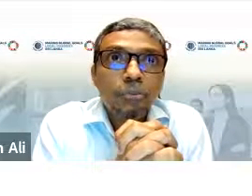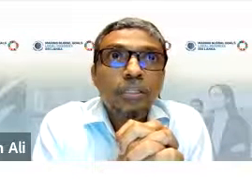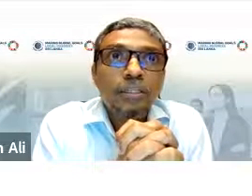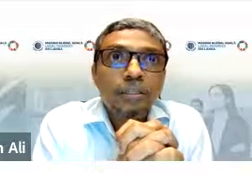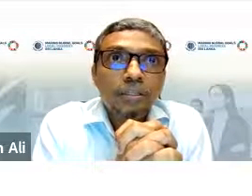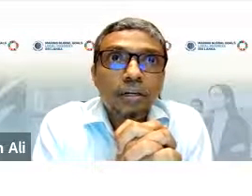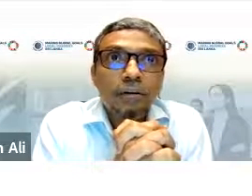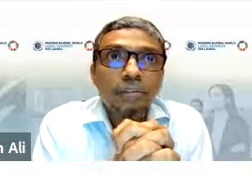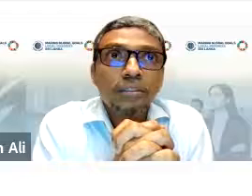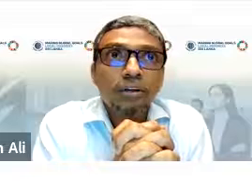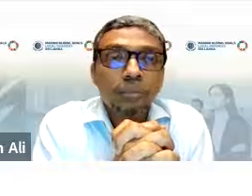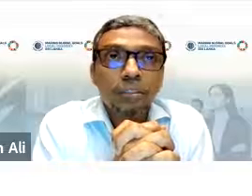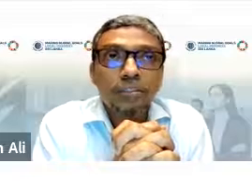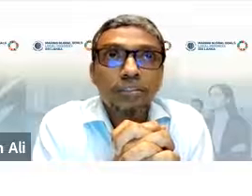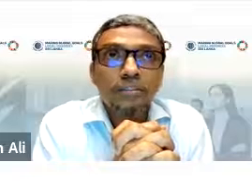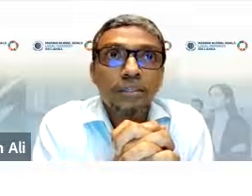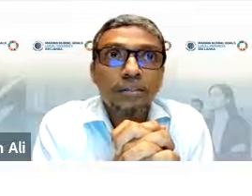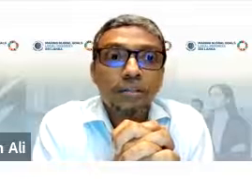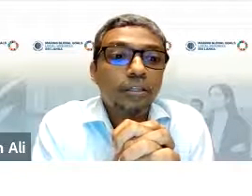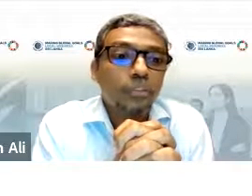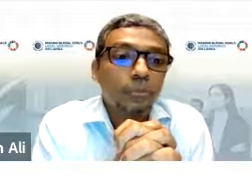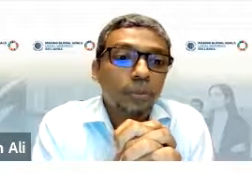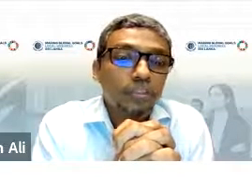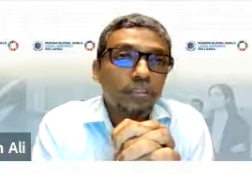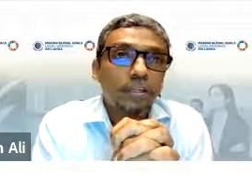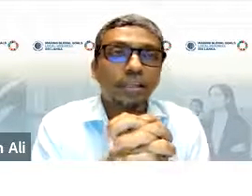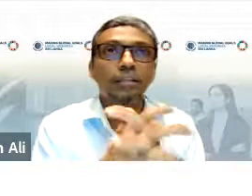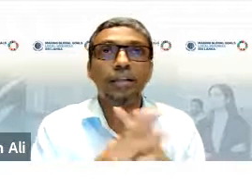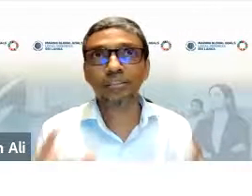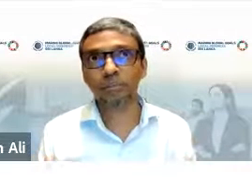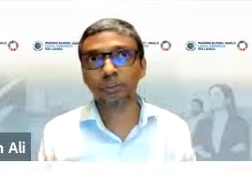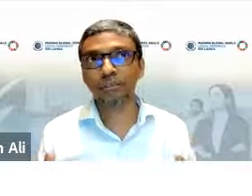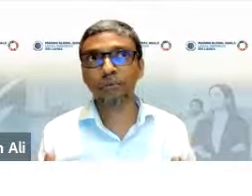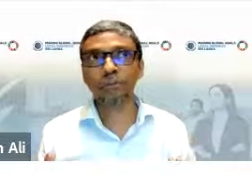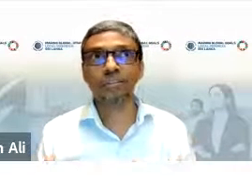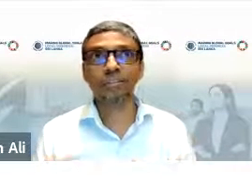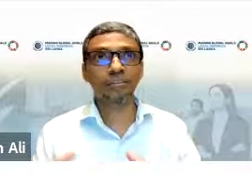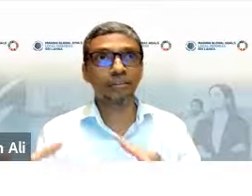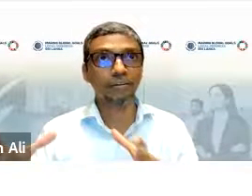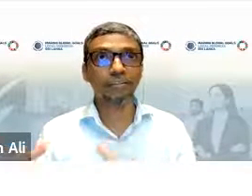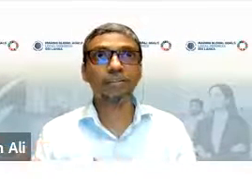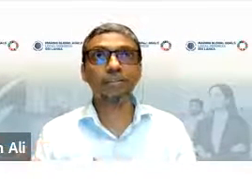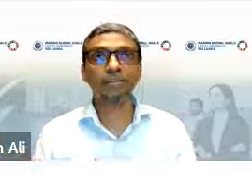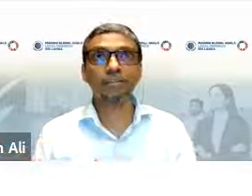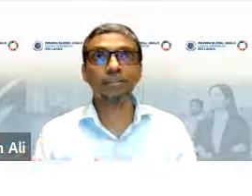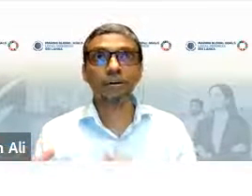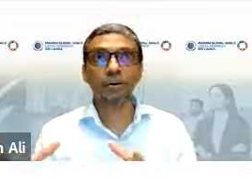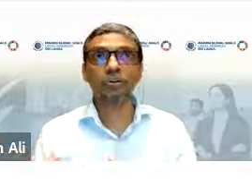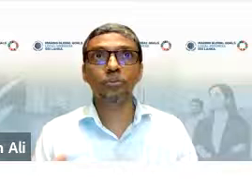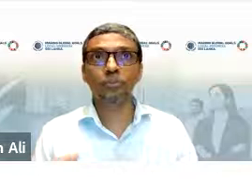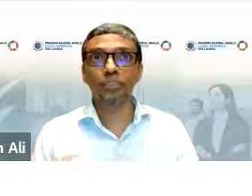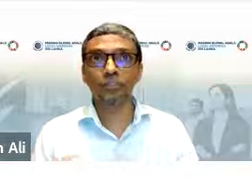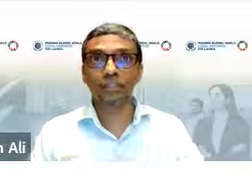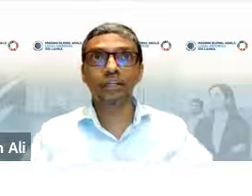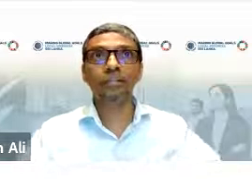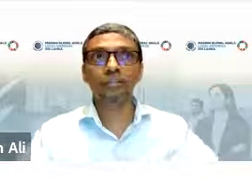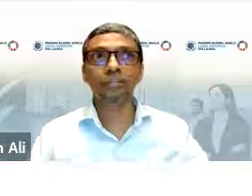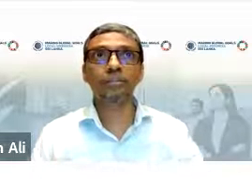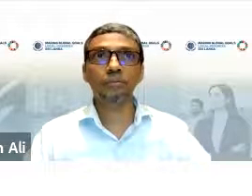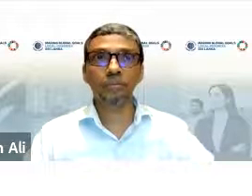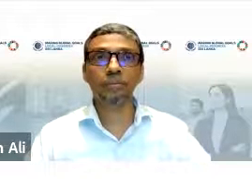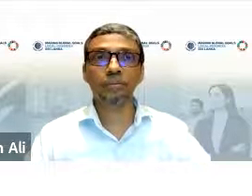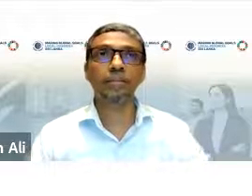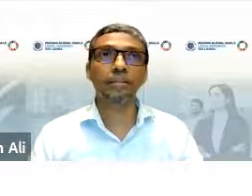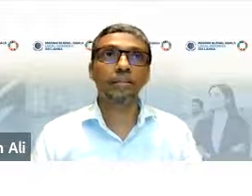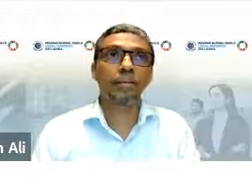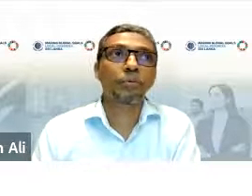really fueling our operations and reducing waste. The last point I want to say is that resilience also means redundancy